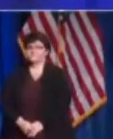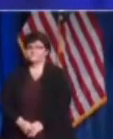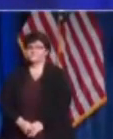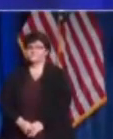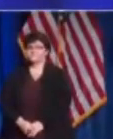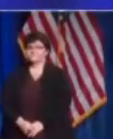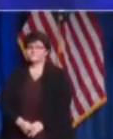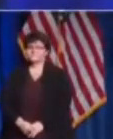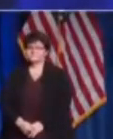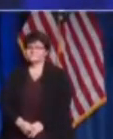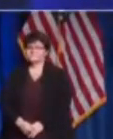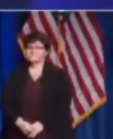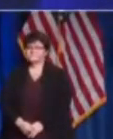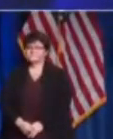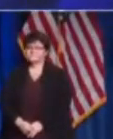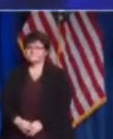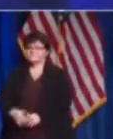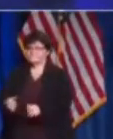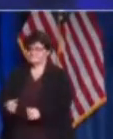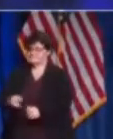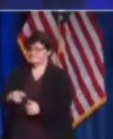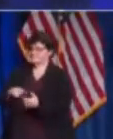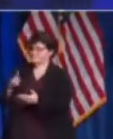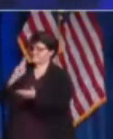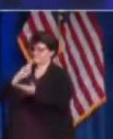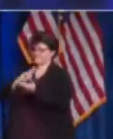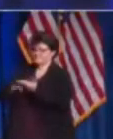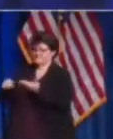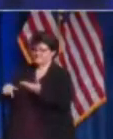Madam Secretary, this is awesome. Can